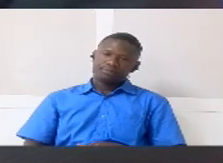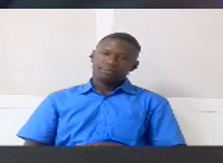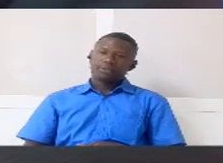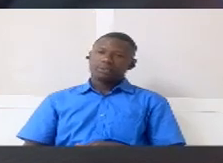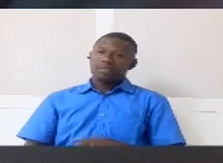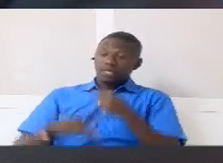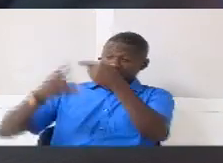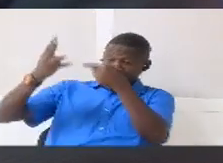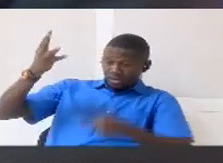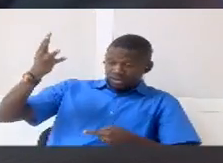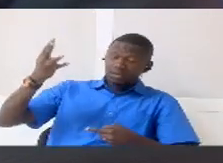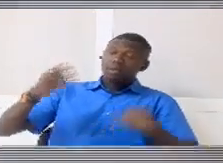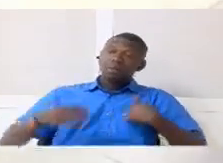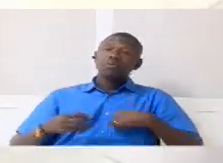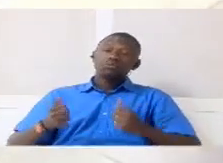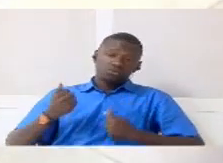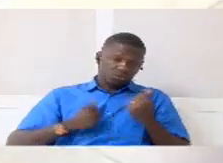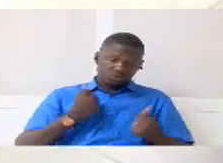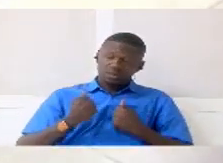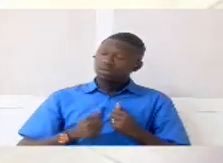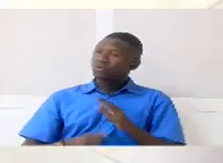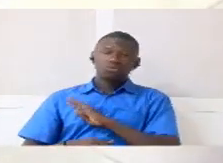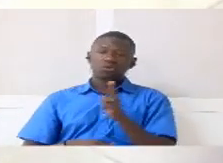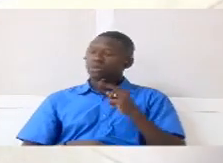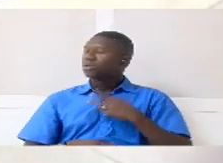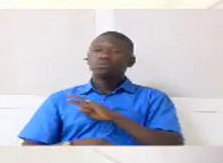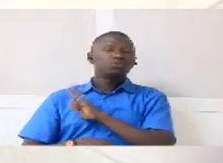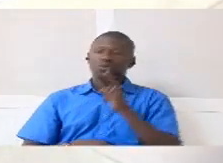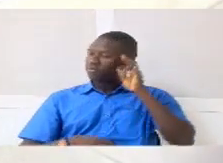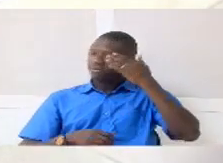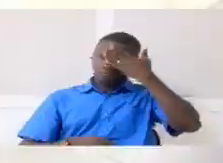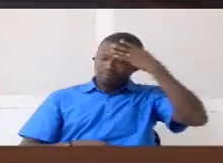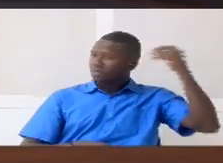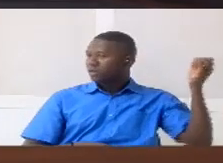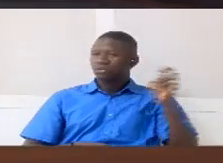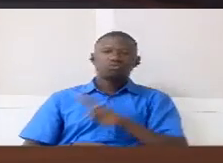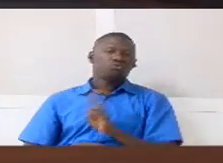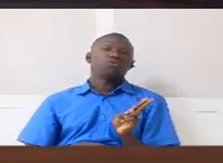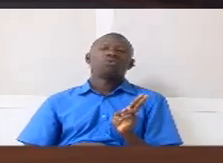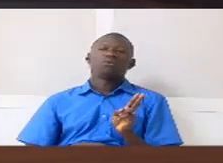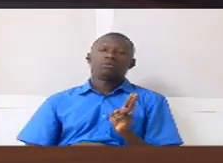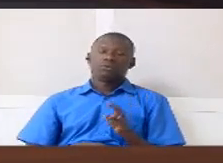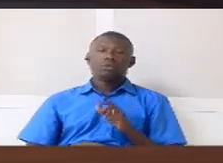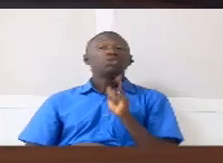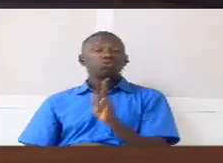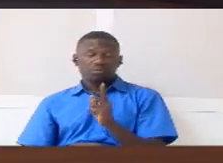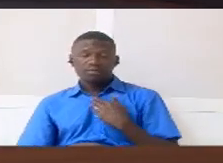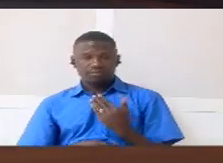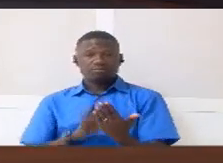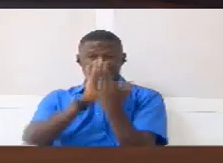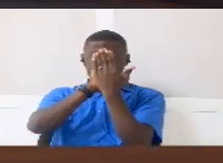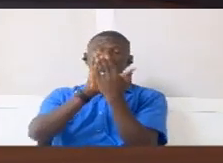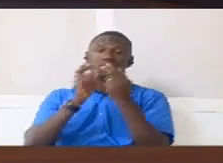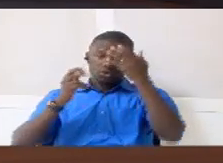These victims could not and will not be forgotten. Some have come before the Commission